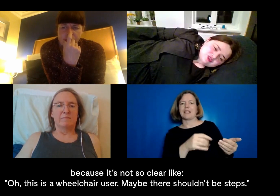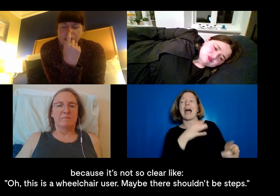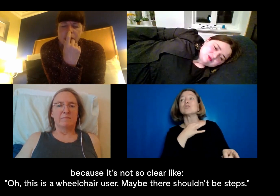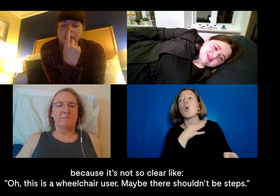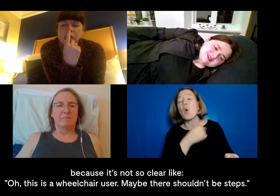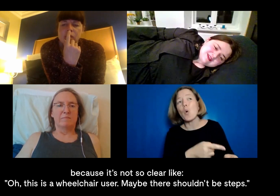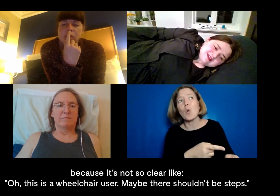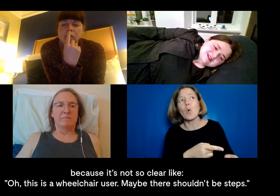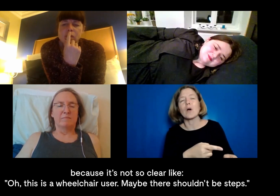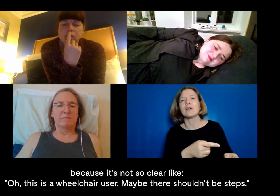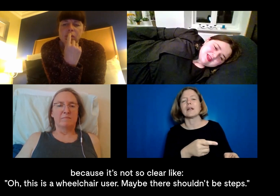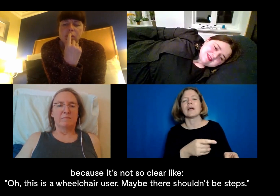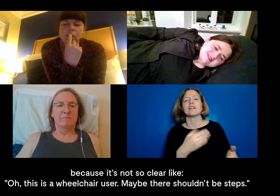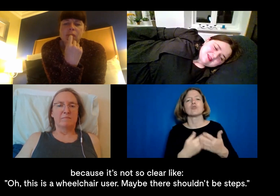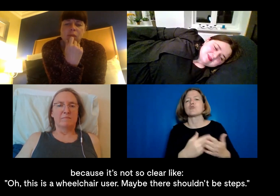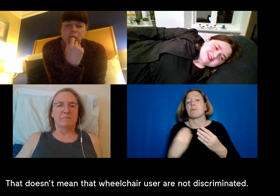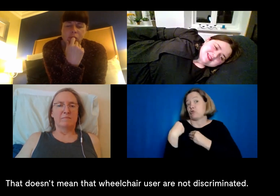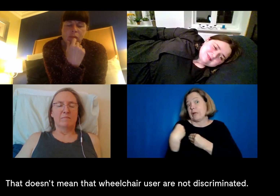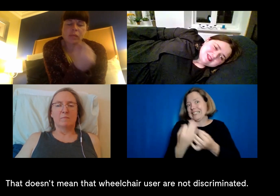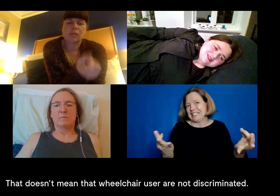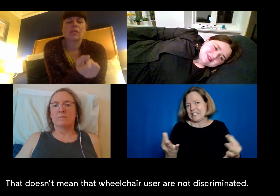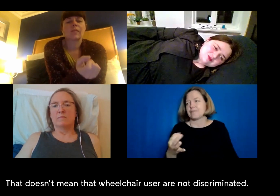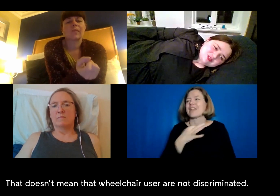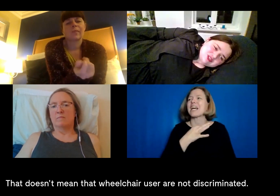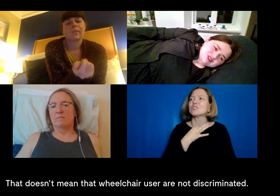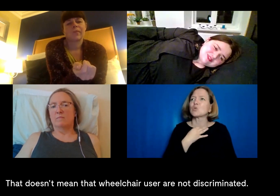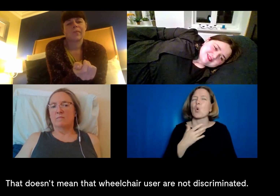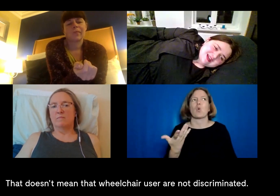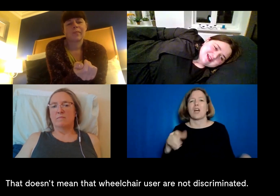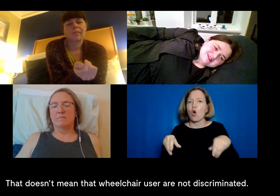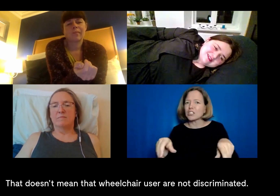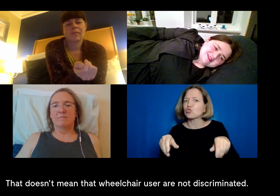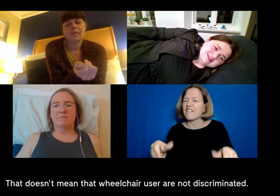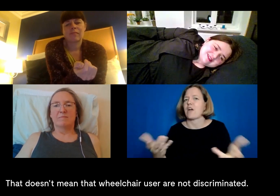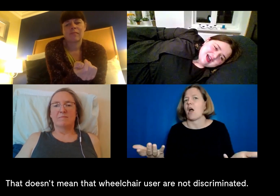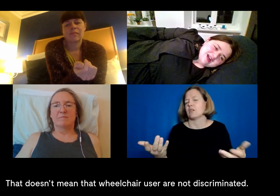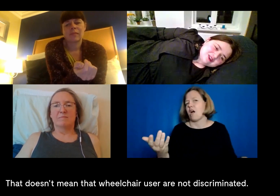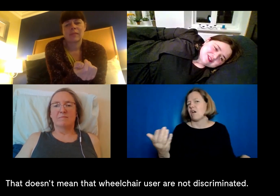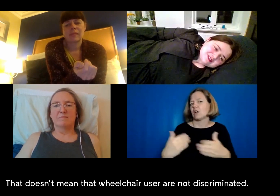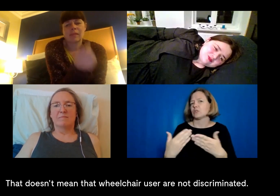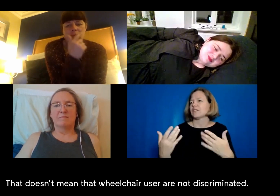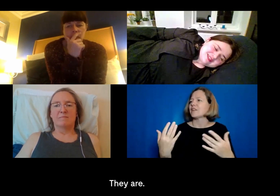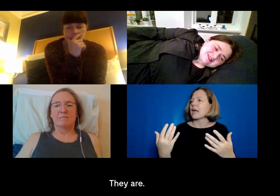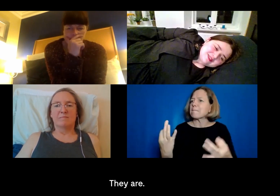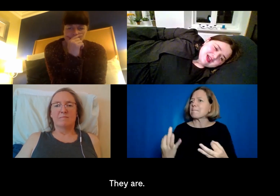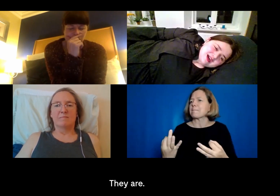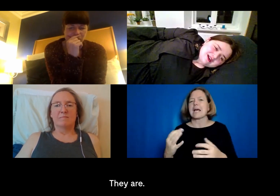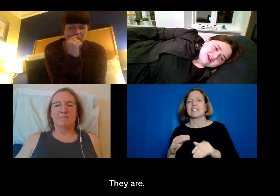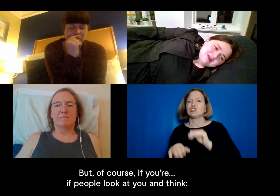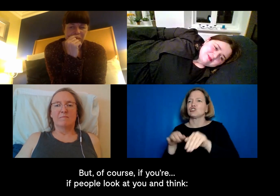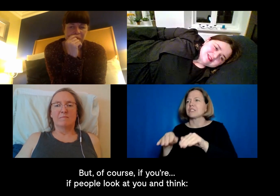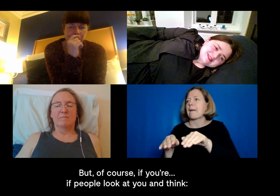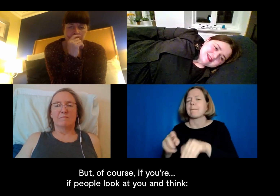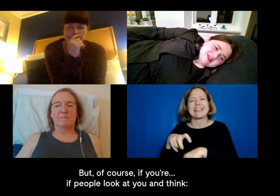maybe there shouldn't be steps. That doesn't mean that wheelchair users are not discriminated. They